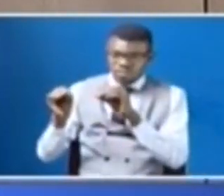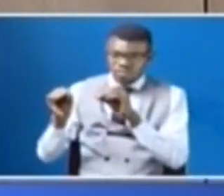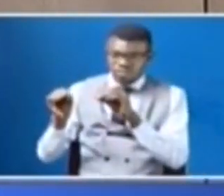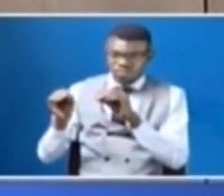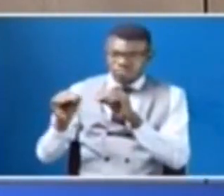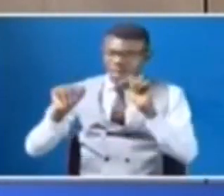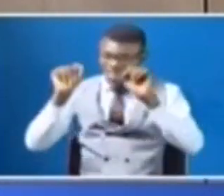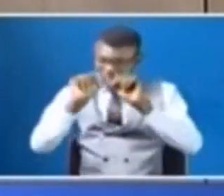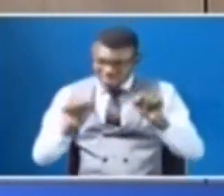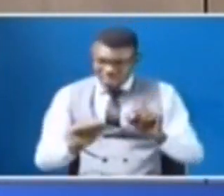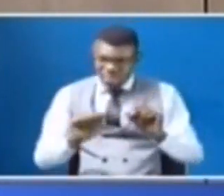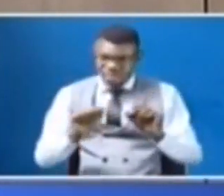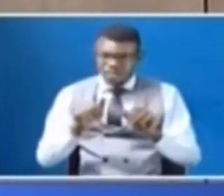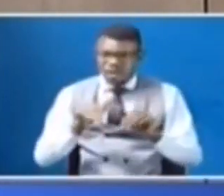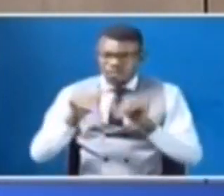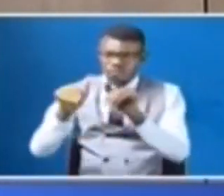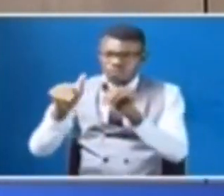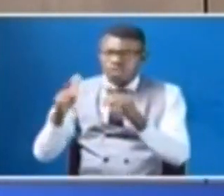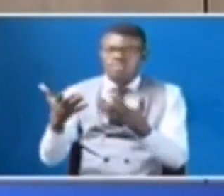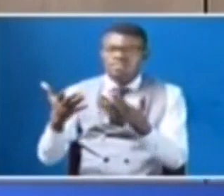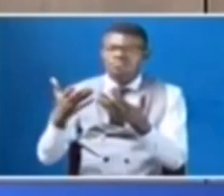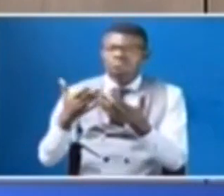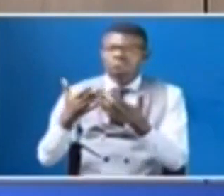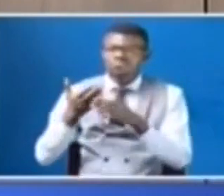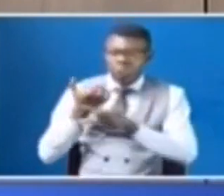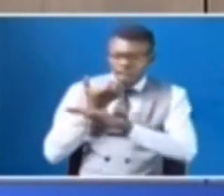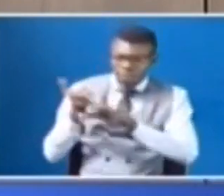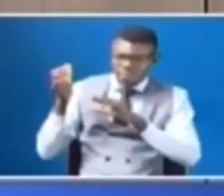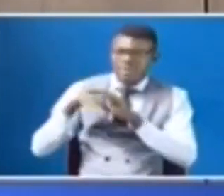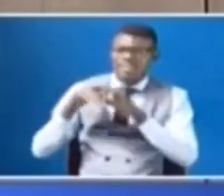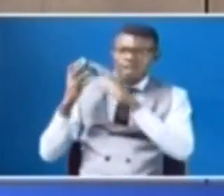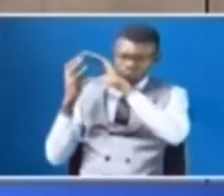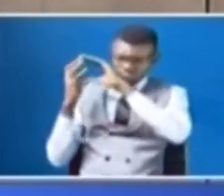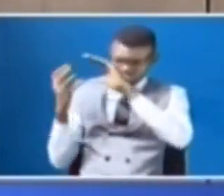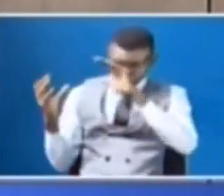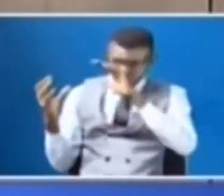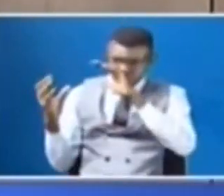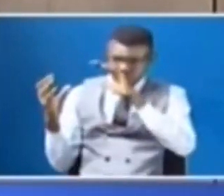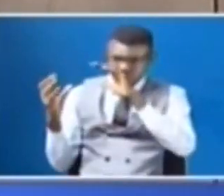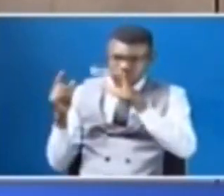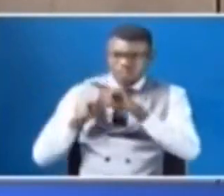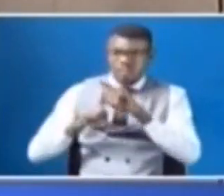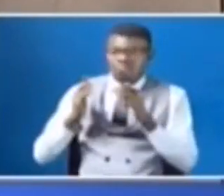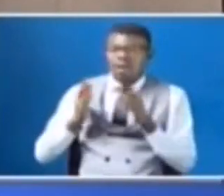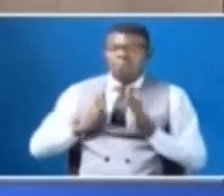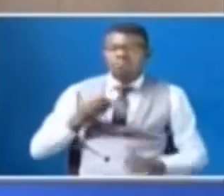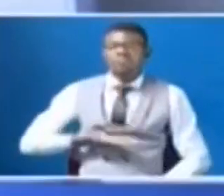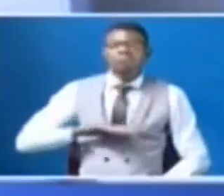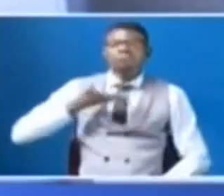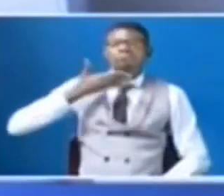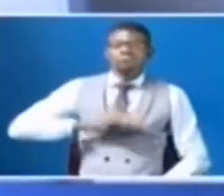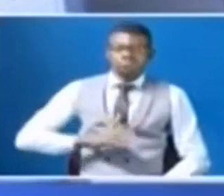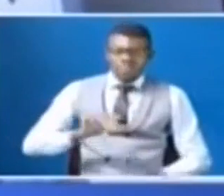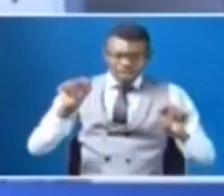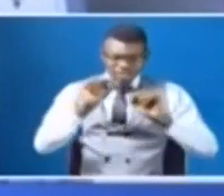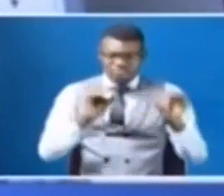is tracking this small metal in the tumor. So when the metal moves with inspiration and expiration, the system also moves.